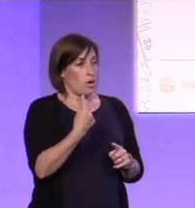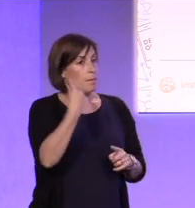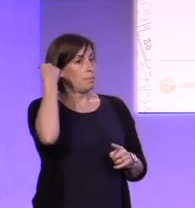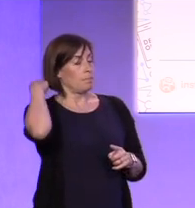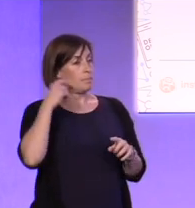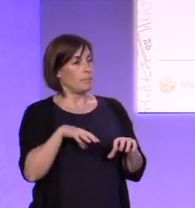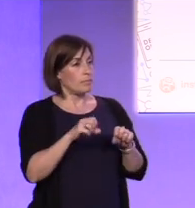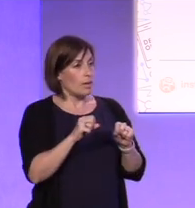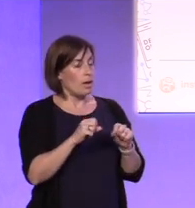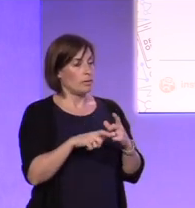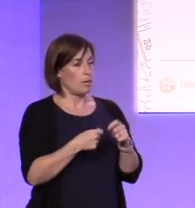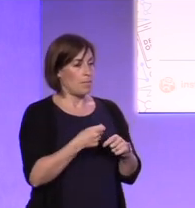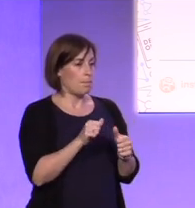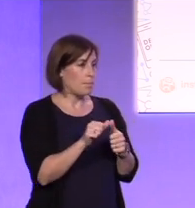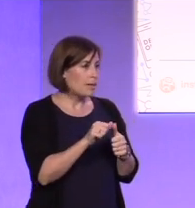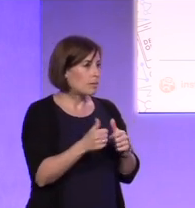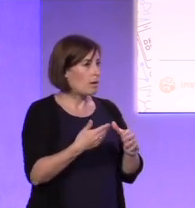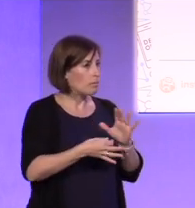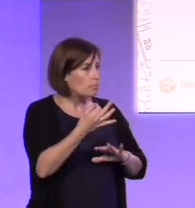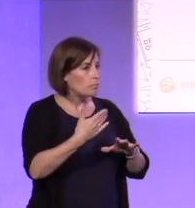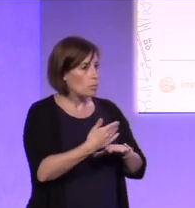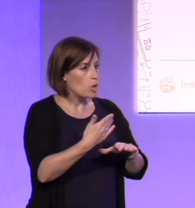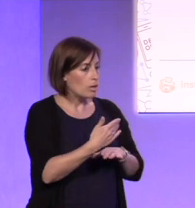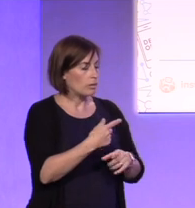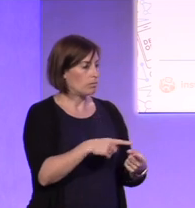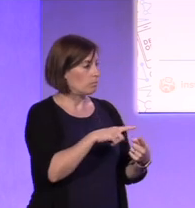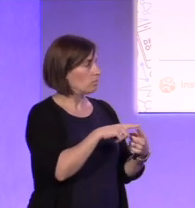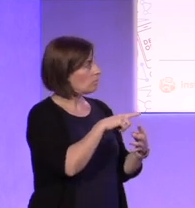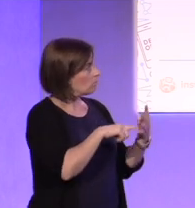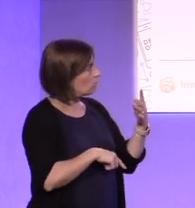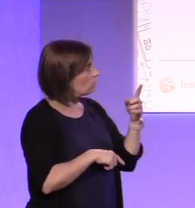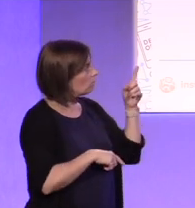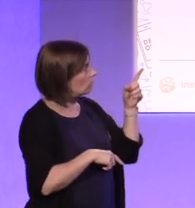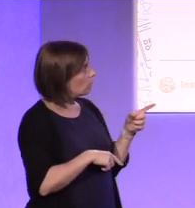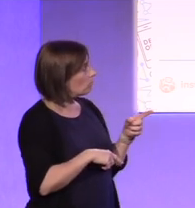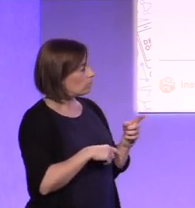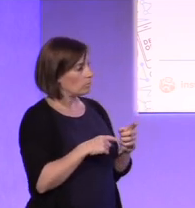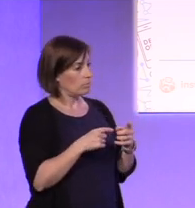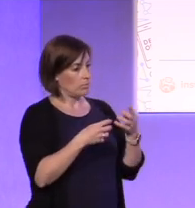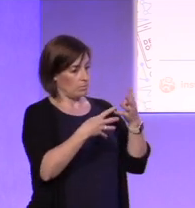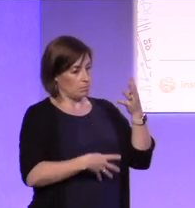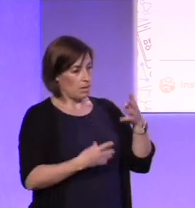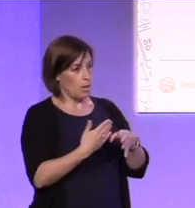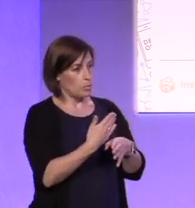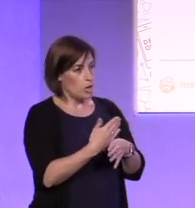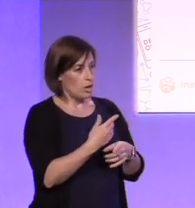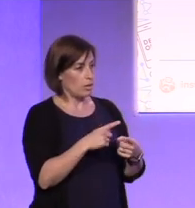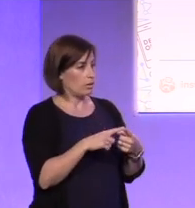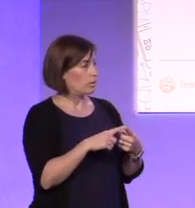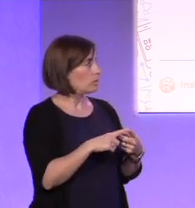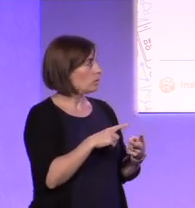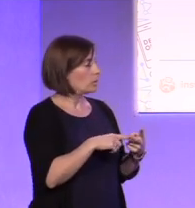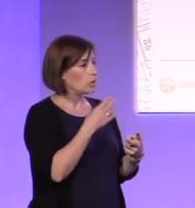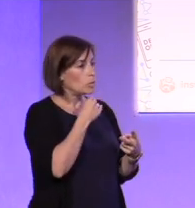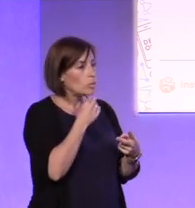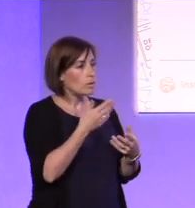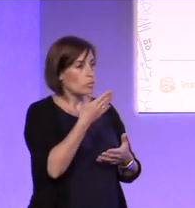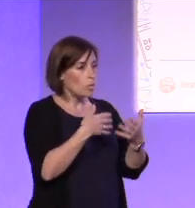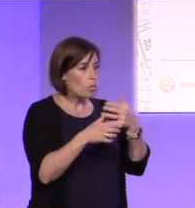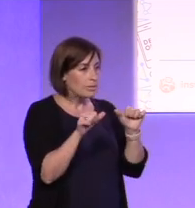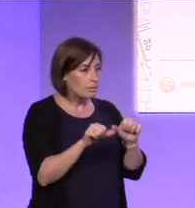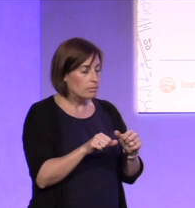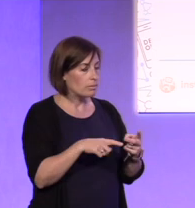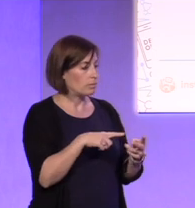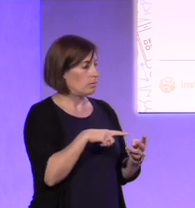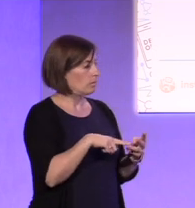paired programming. We've got a strong culture and an identity. We've lowered our cycle time. We've got salami-sliced user stories, sashimi-sliced